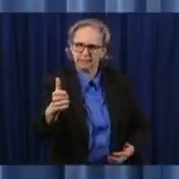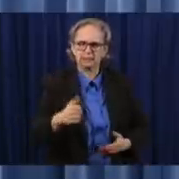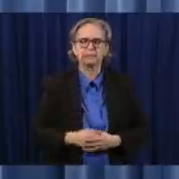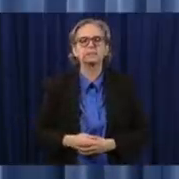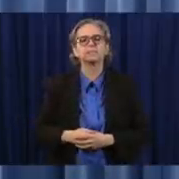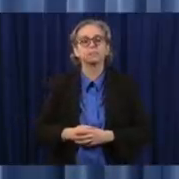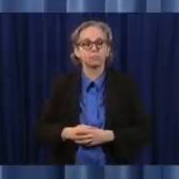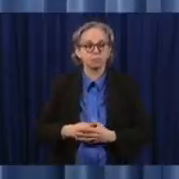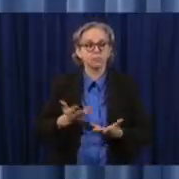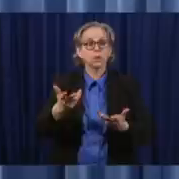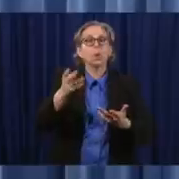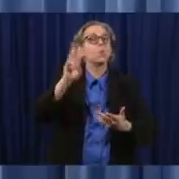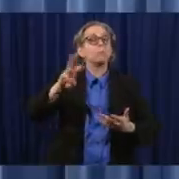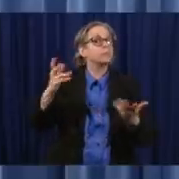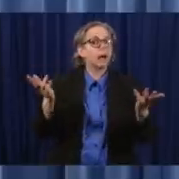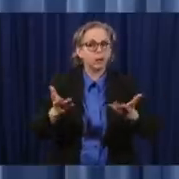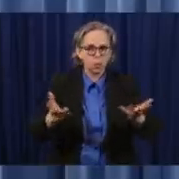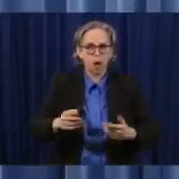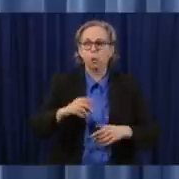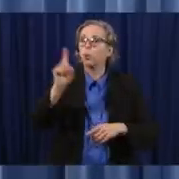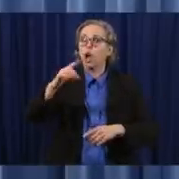ocjs.ohio.gov. That's